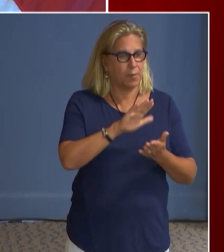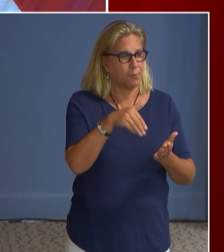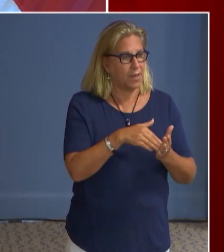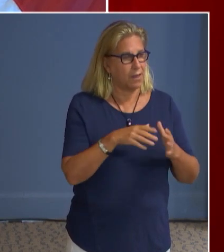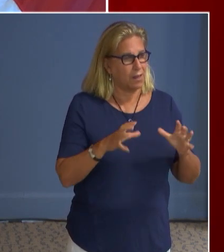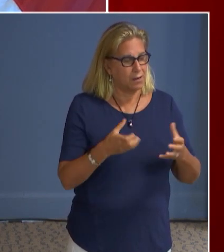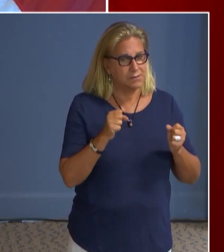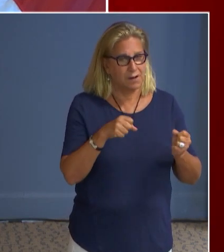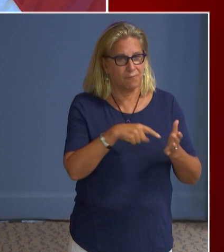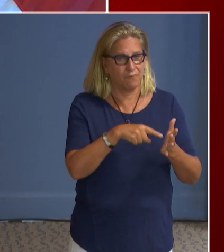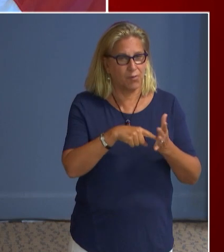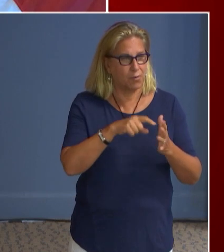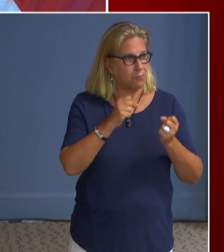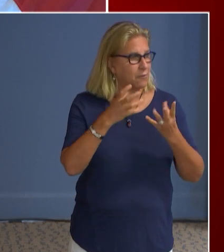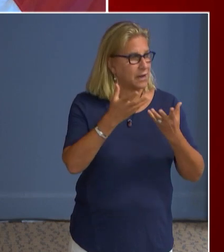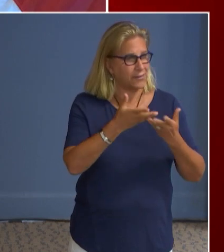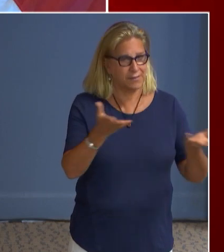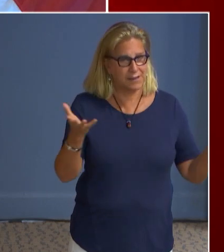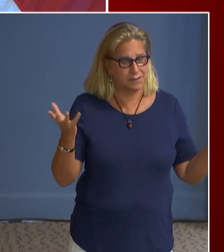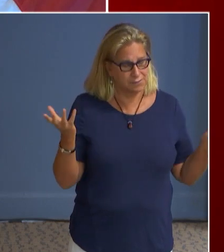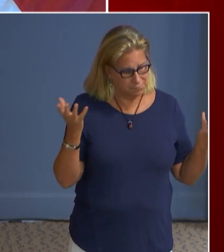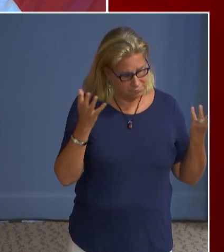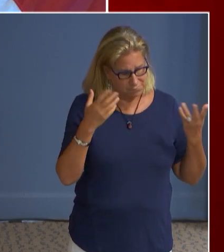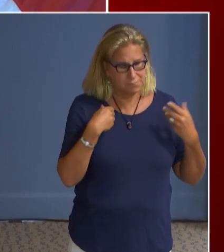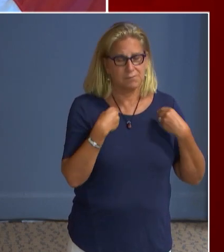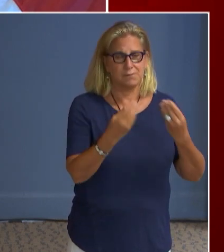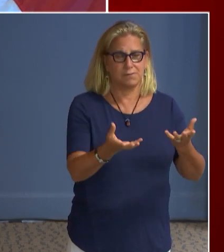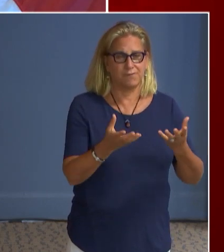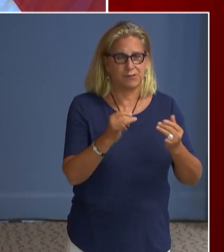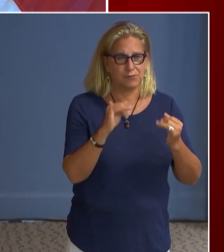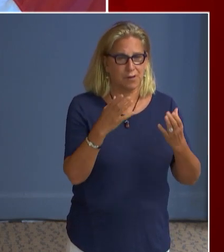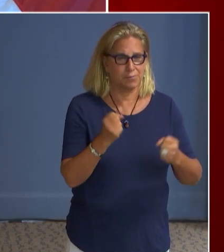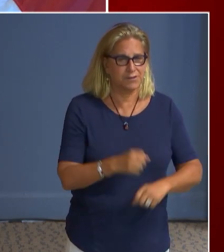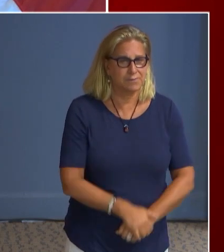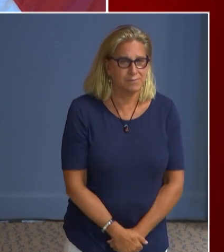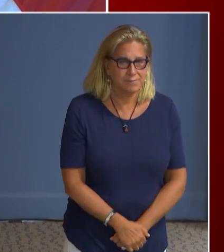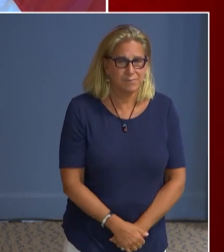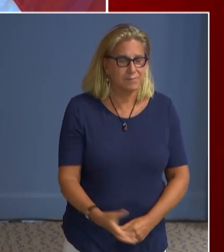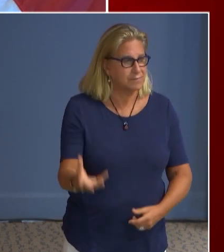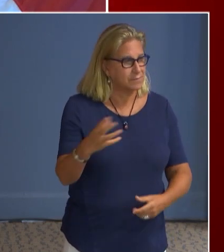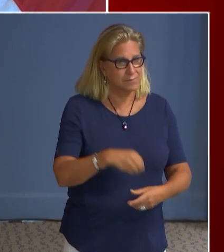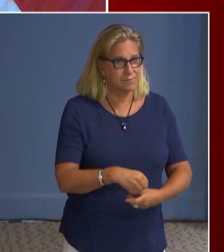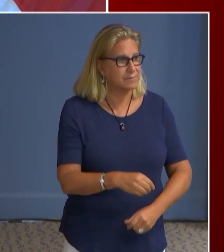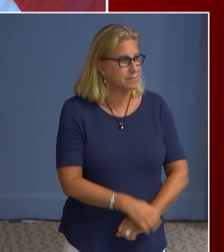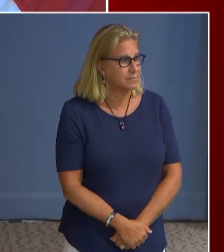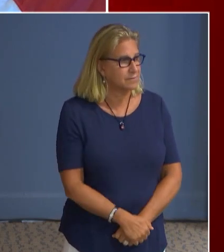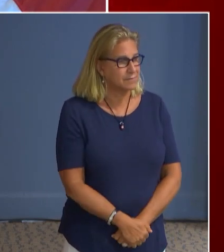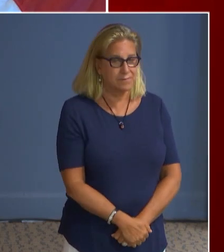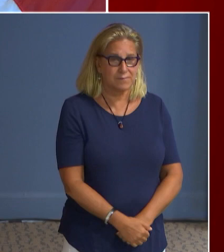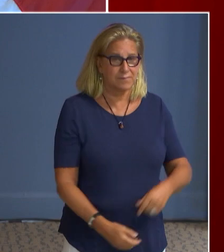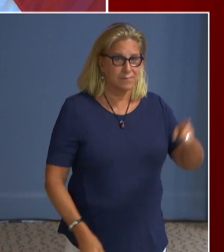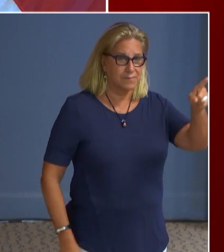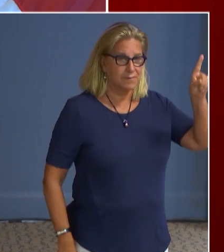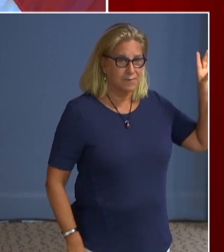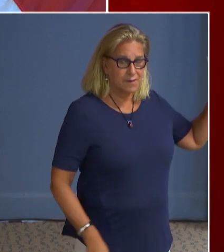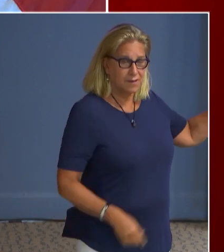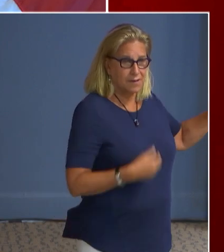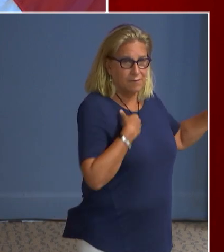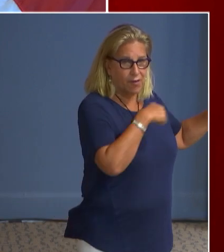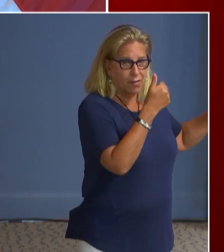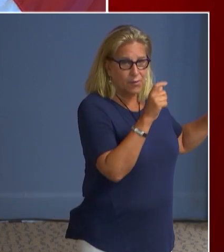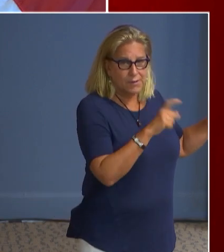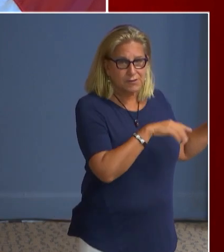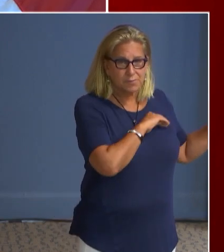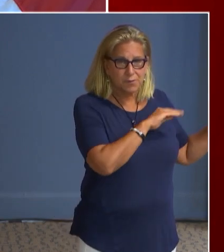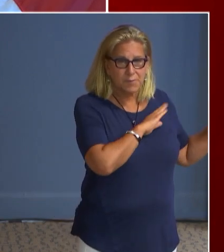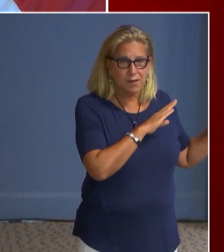serve. And so we want to continue to ask people to be involved. Madam Mayor, can you give any unidentified details about the